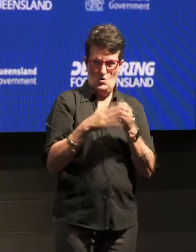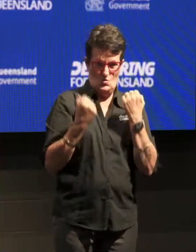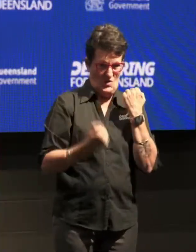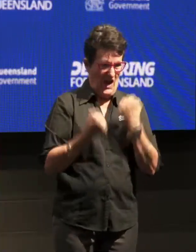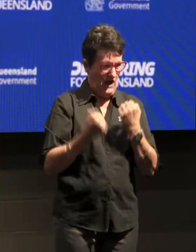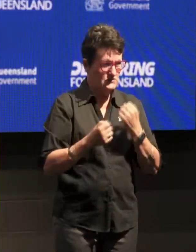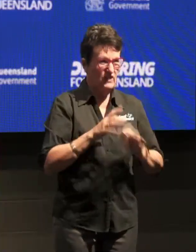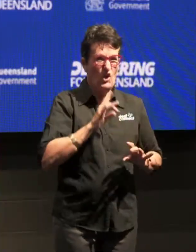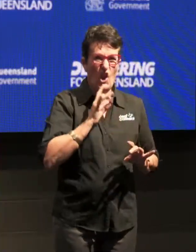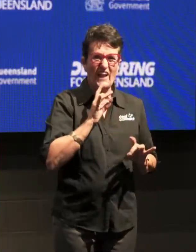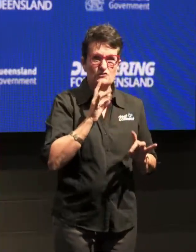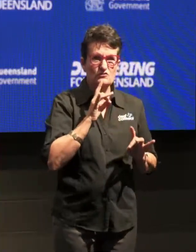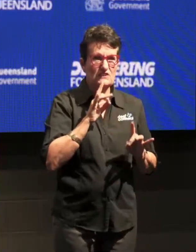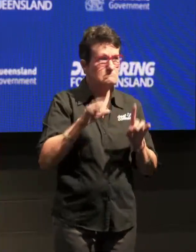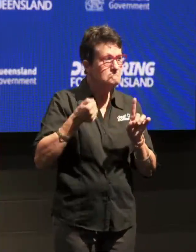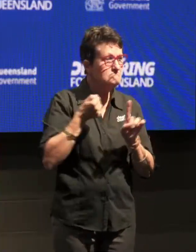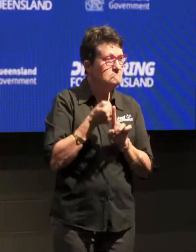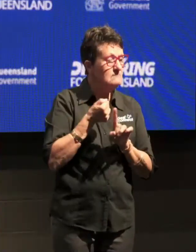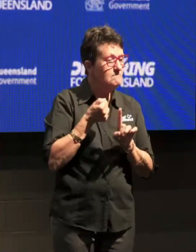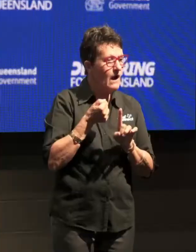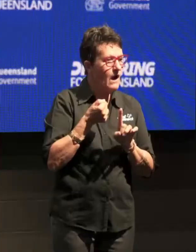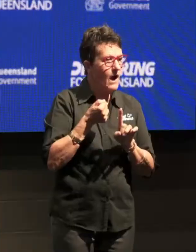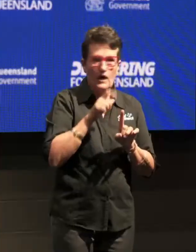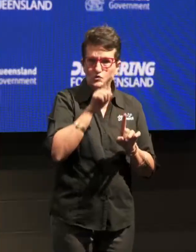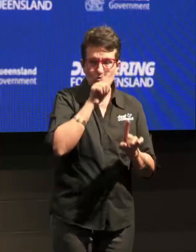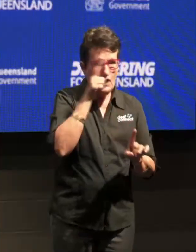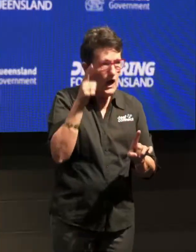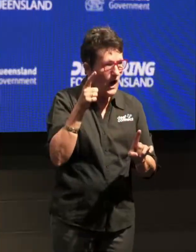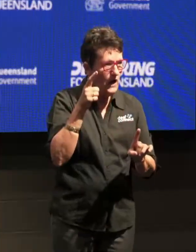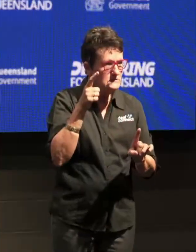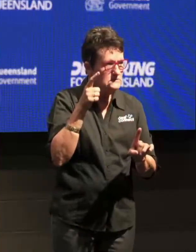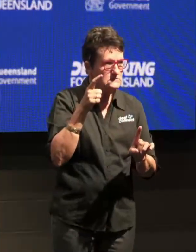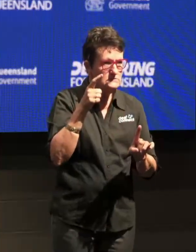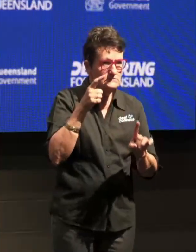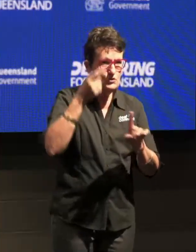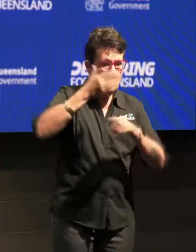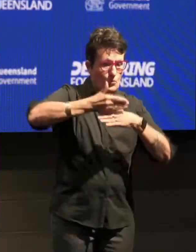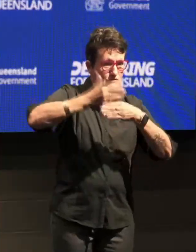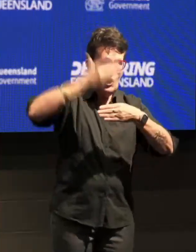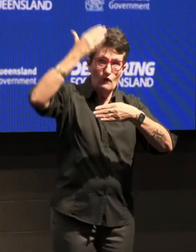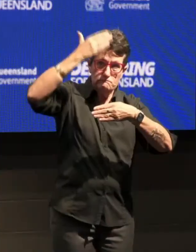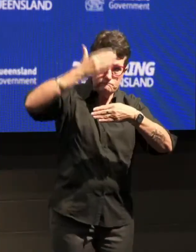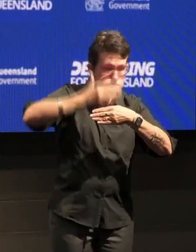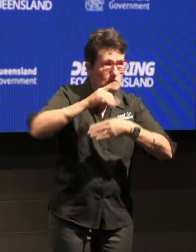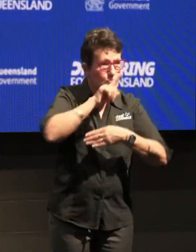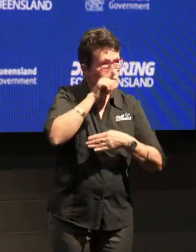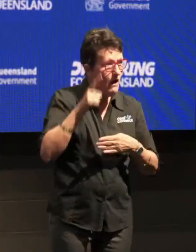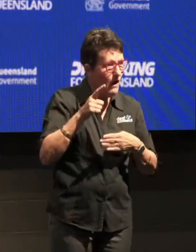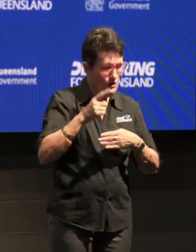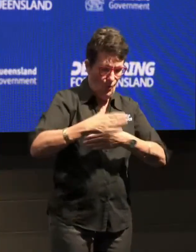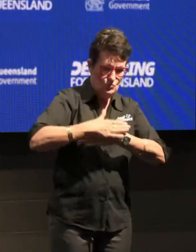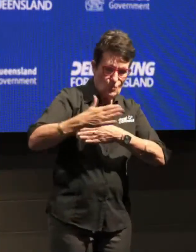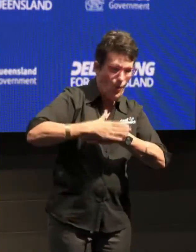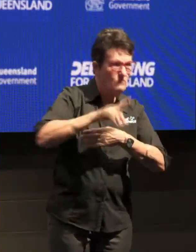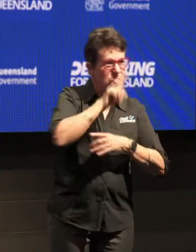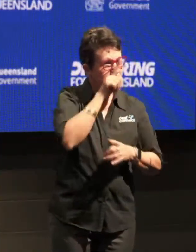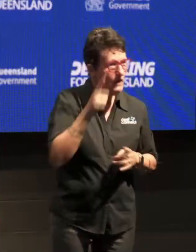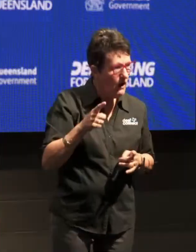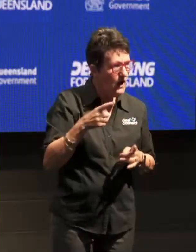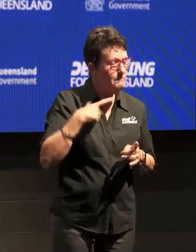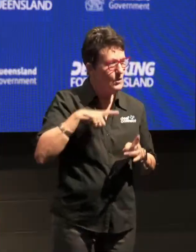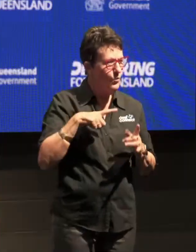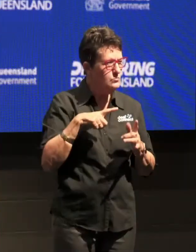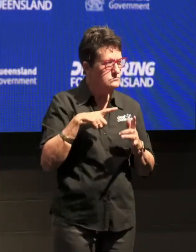your electronics become affected, often you cannot lower a window, and doors can become difficult to open as well. So you are